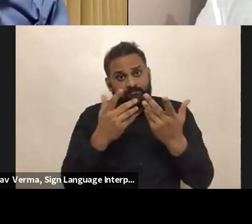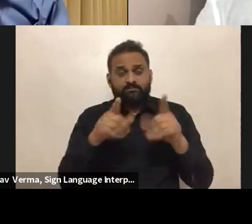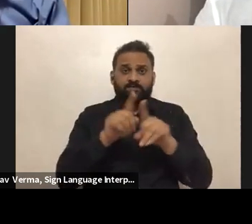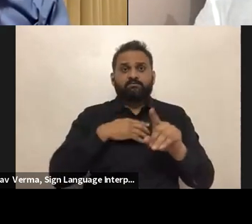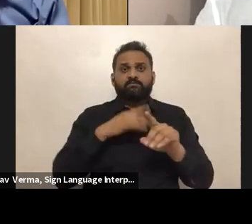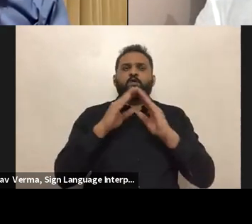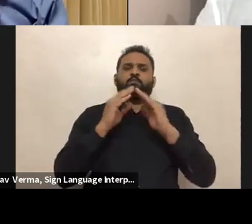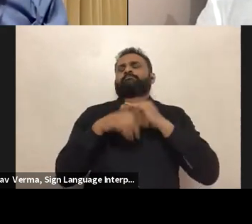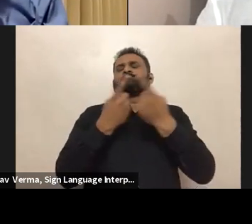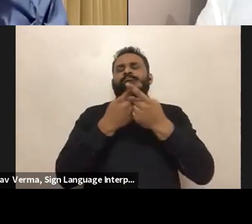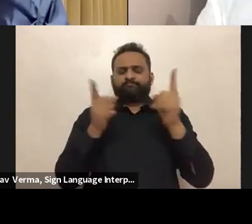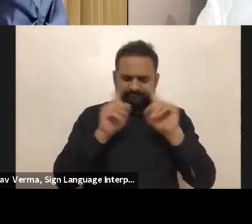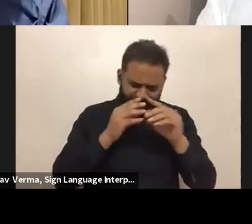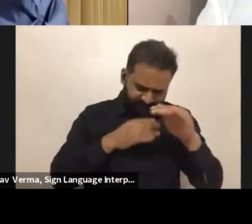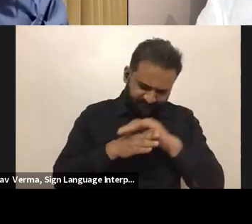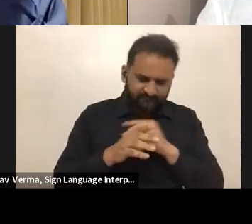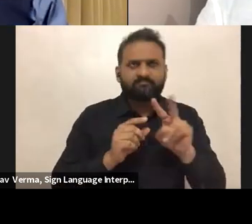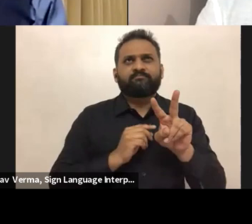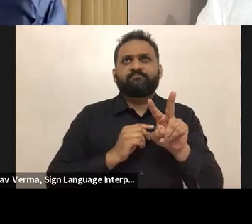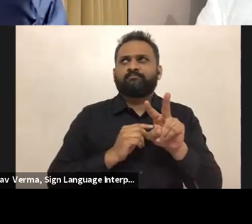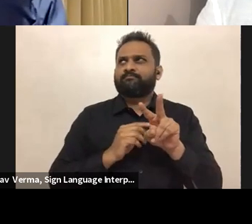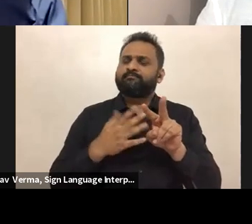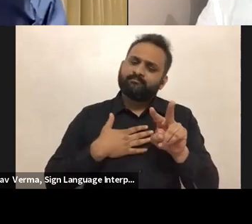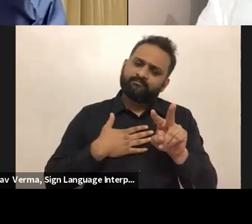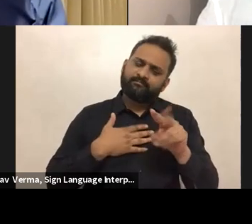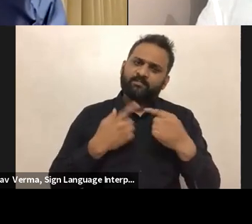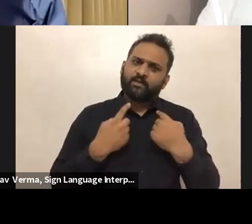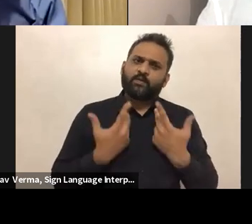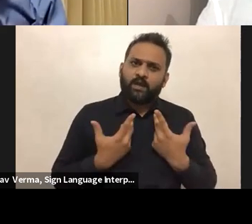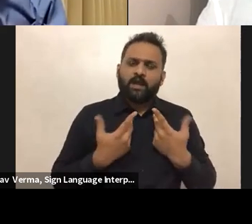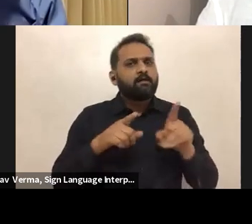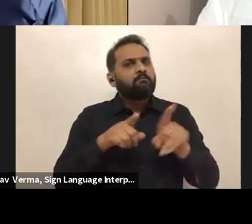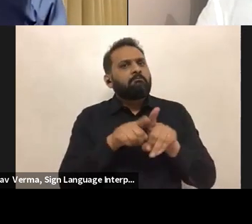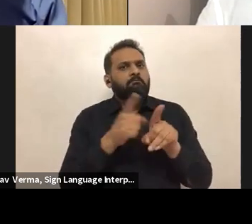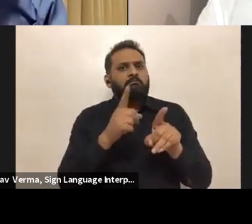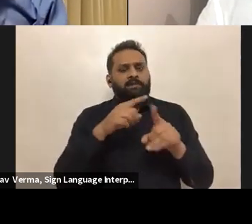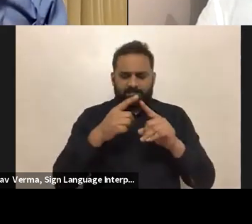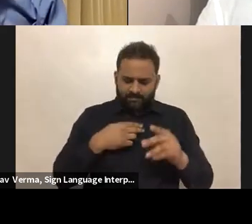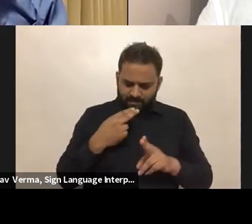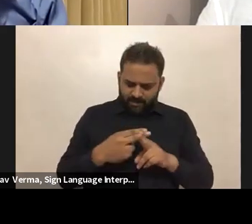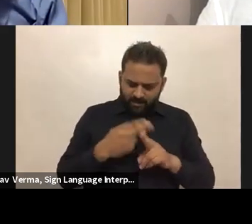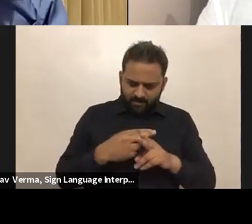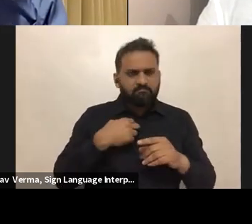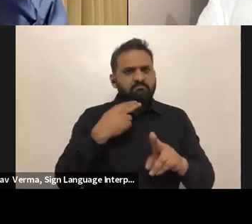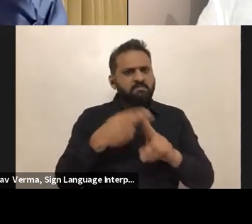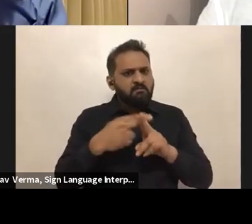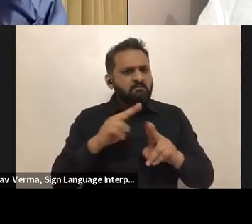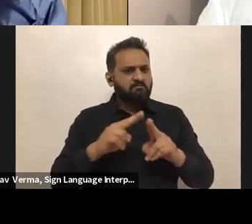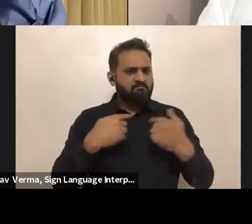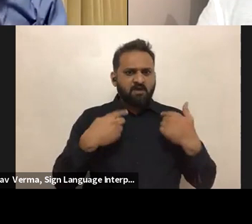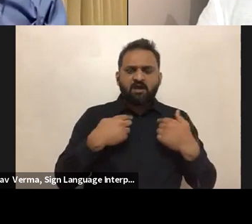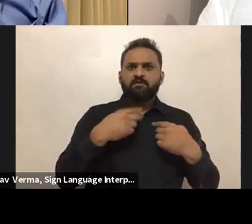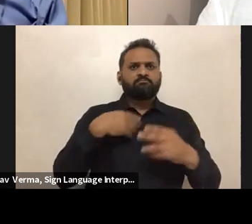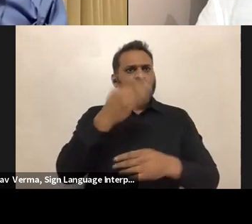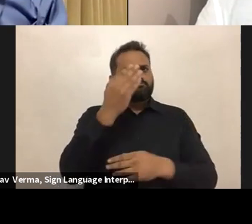of my identity of being an openly queer person. And then when I speak my name out loud, I'm reminded of my identity as a Muslim.